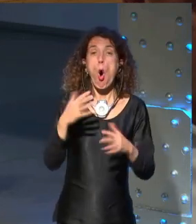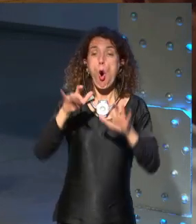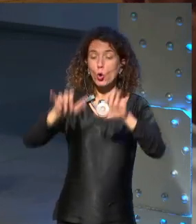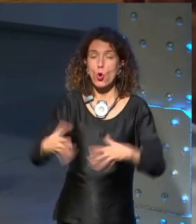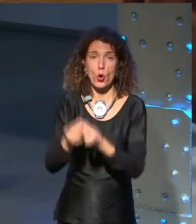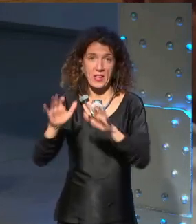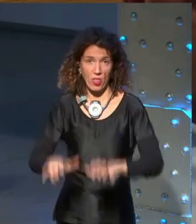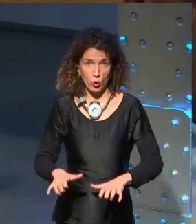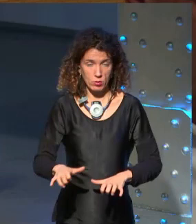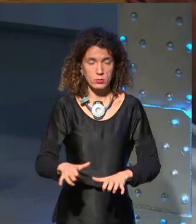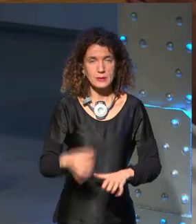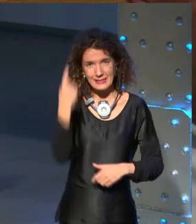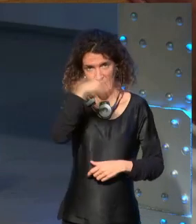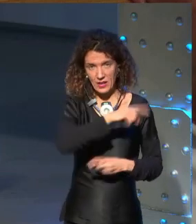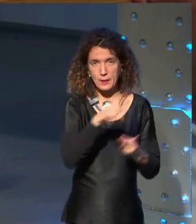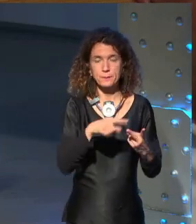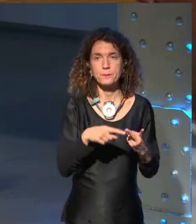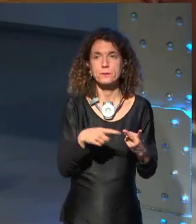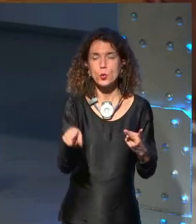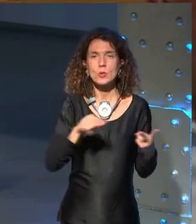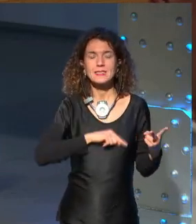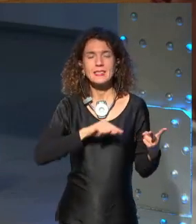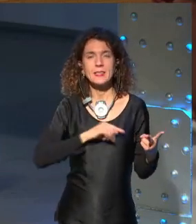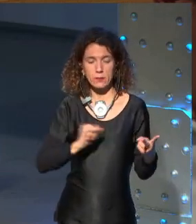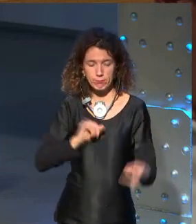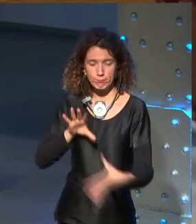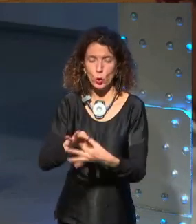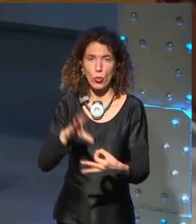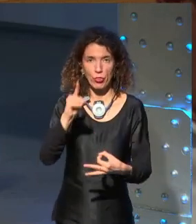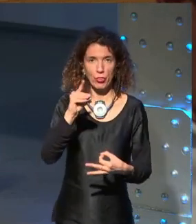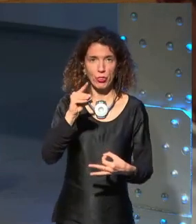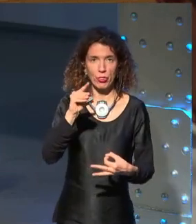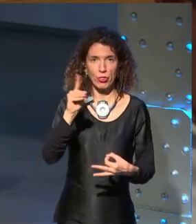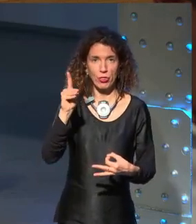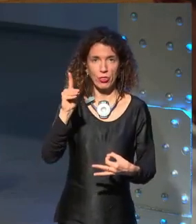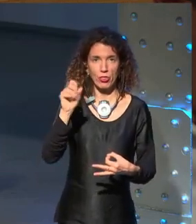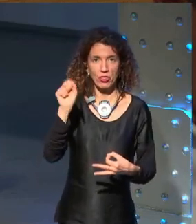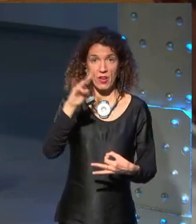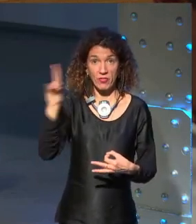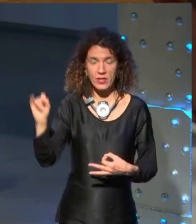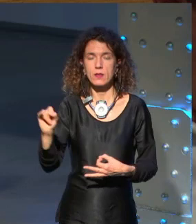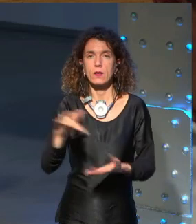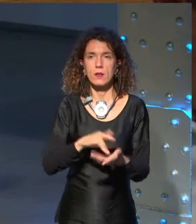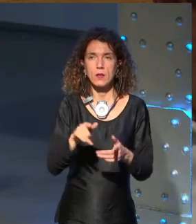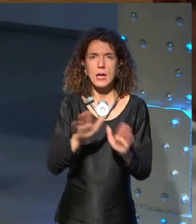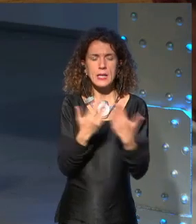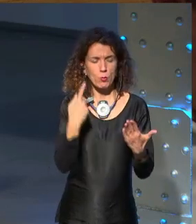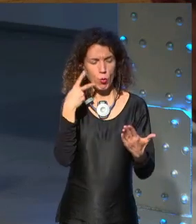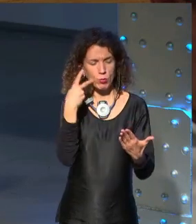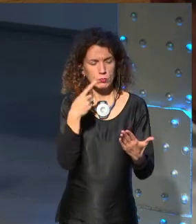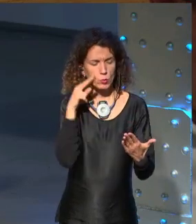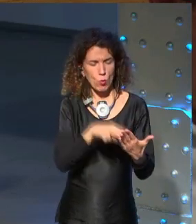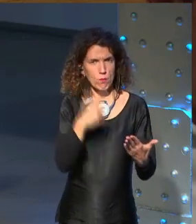you using a computer instead of a pen and paper? And the second question is whether you feel identified with Dave, because one of the things